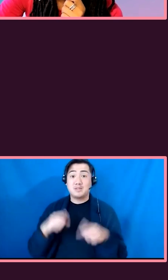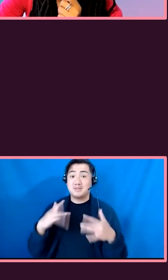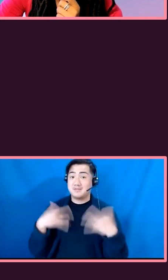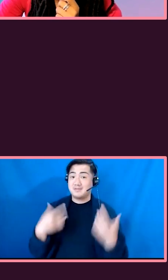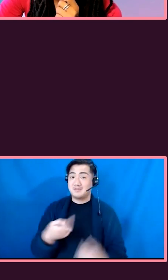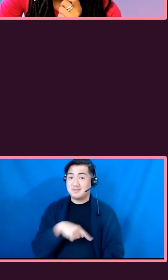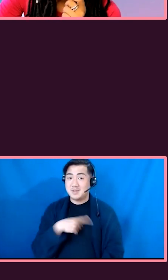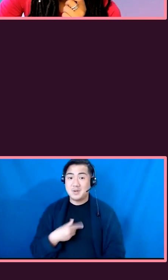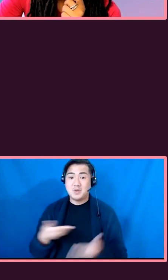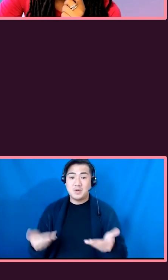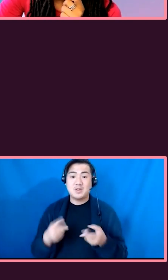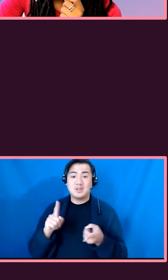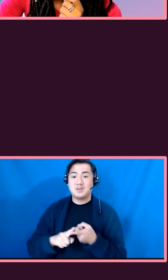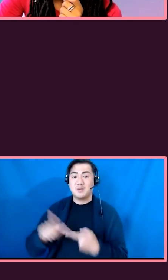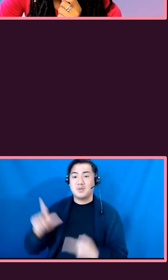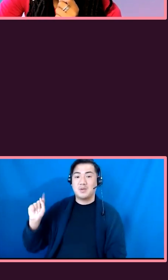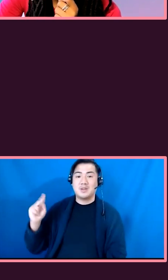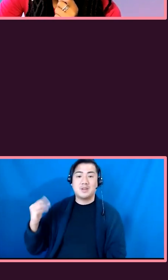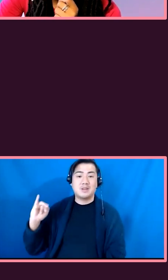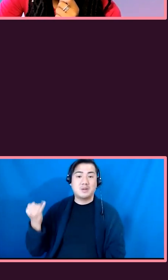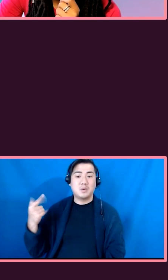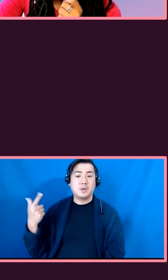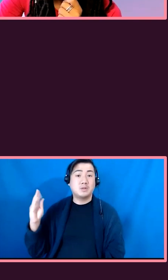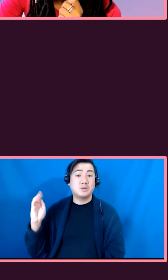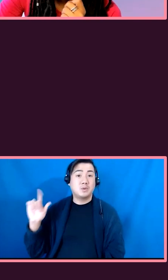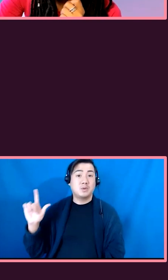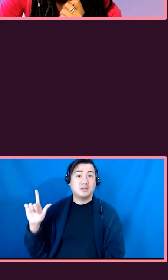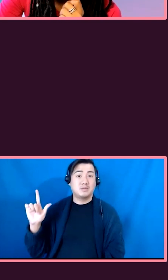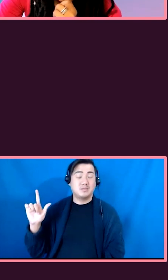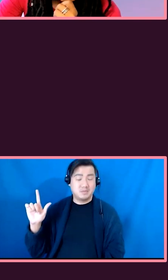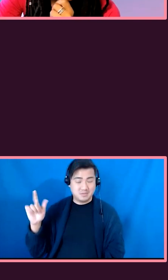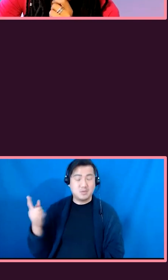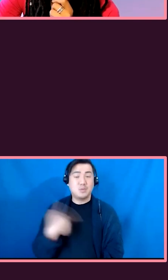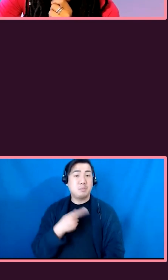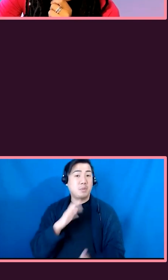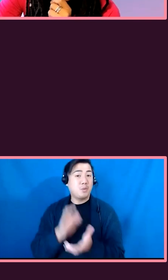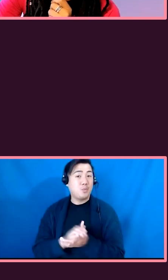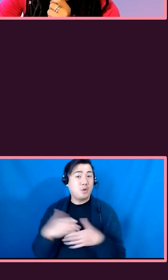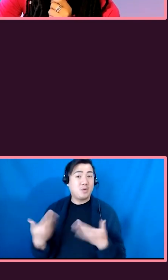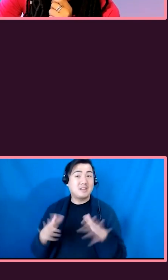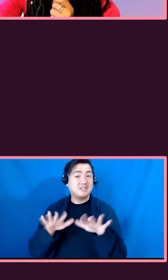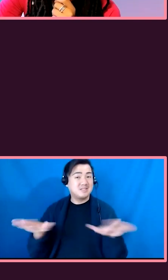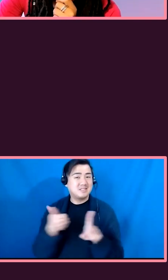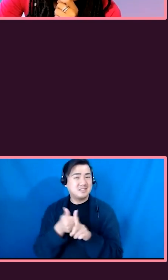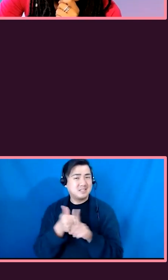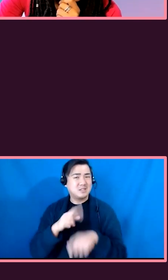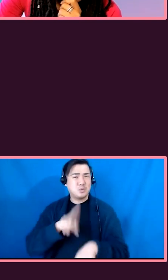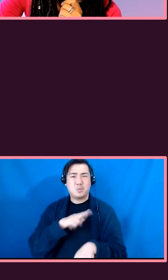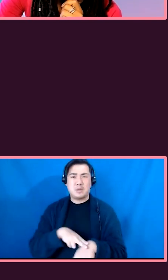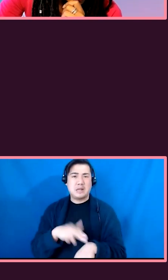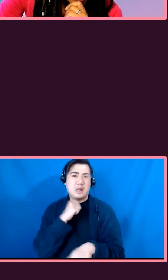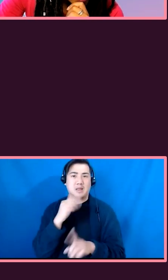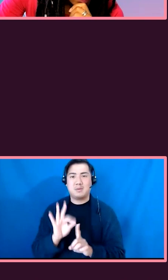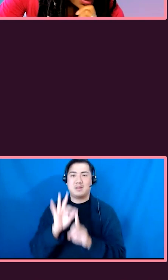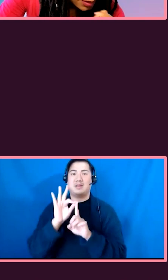the LTHJ Global community, where we believe that diversity is the norm. It's not the exception. There's always diversity